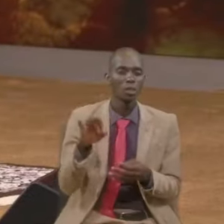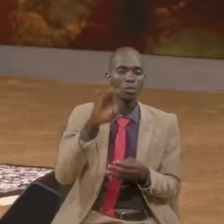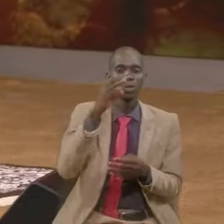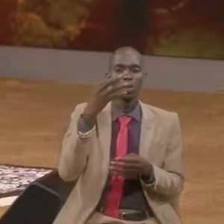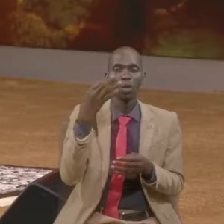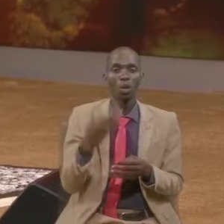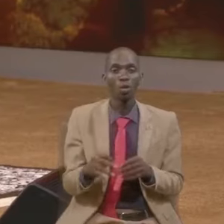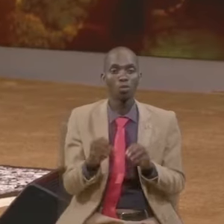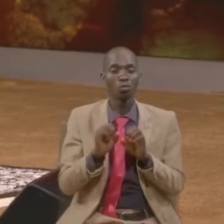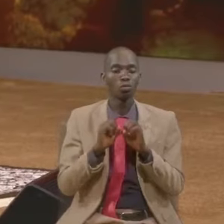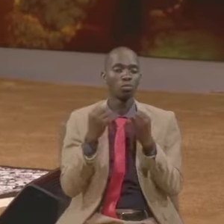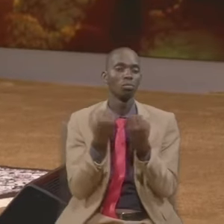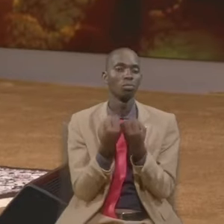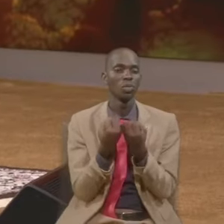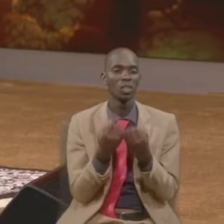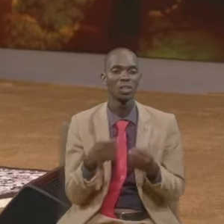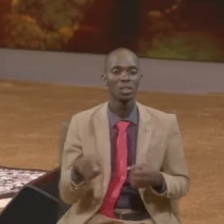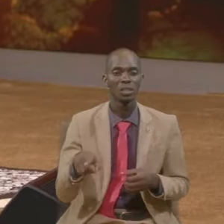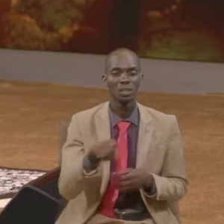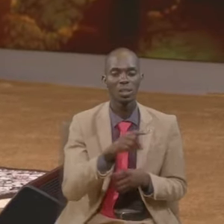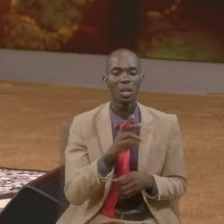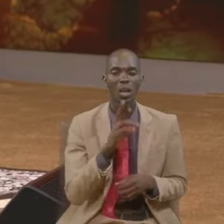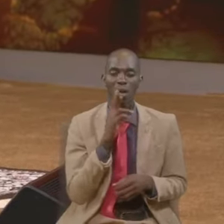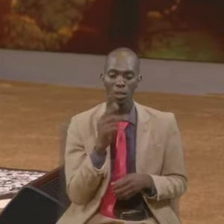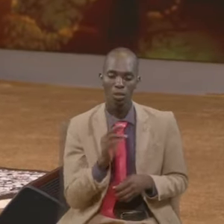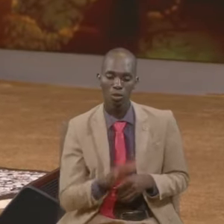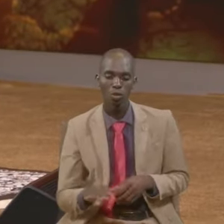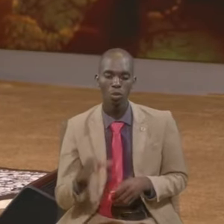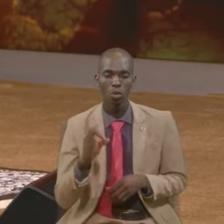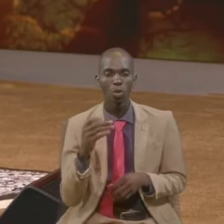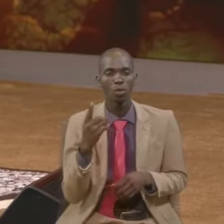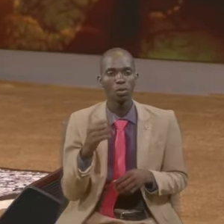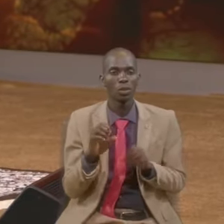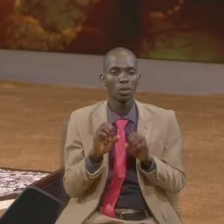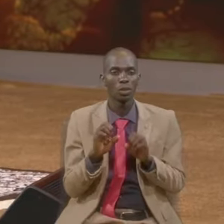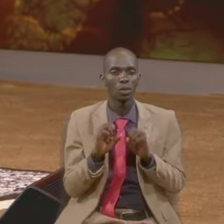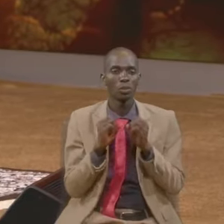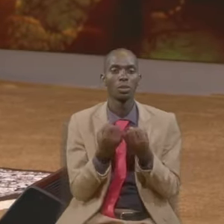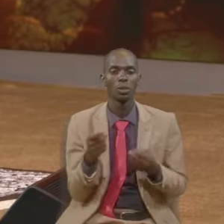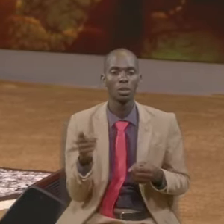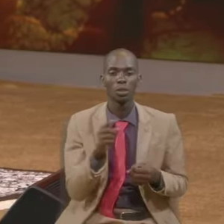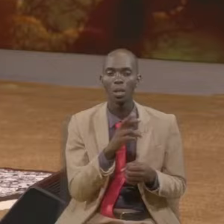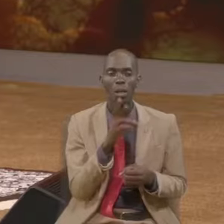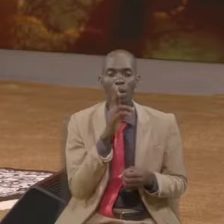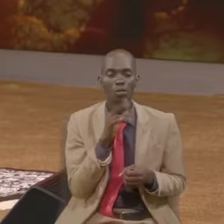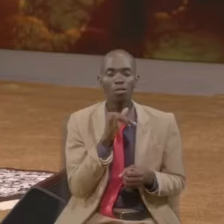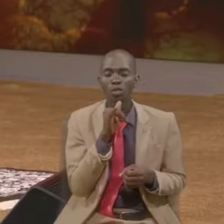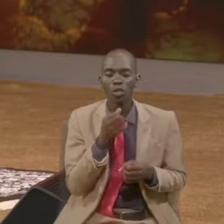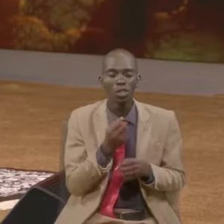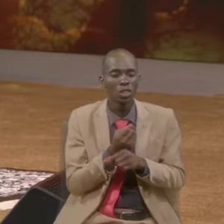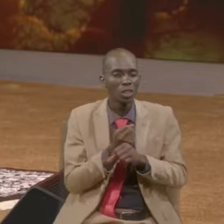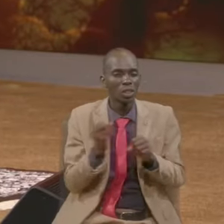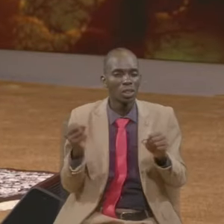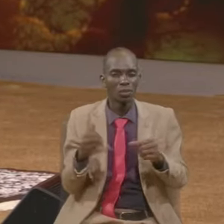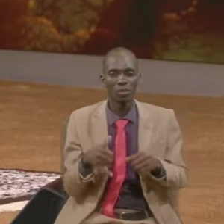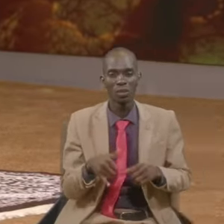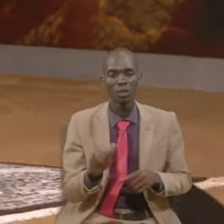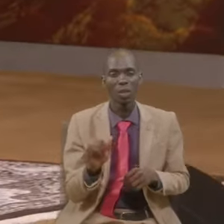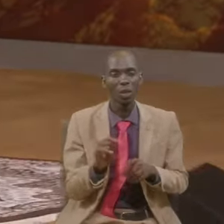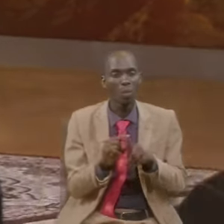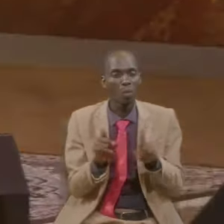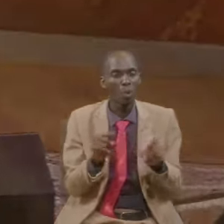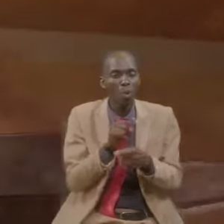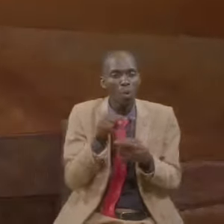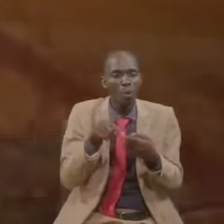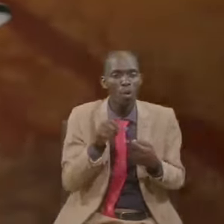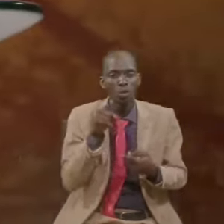society, they are the offspring of society. They are not born again yet, but when you are born